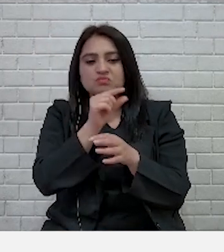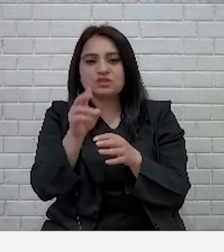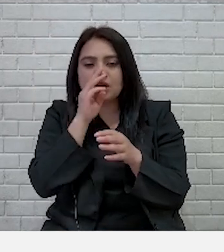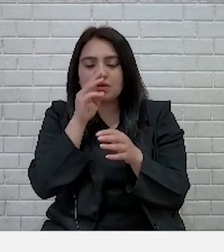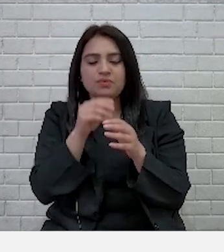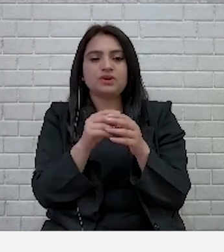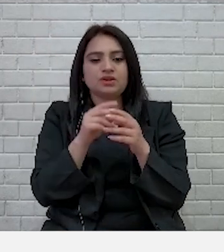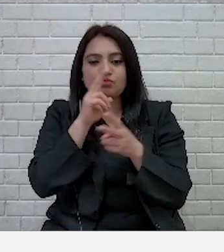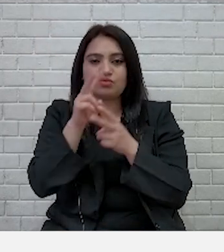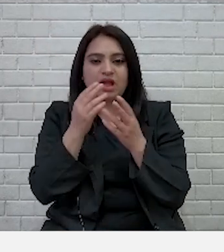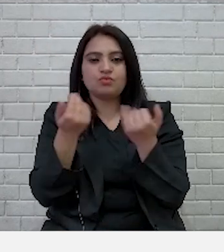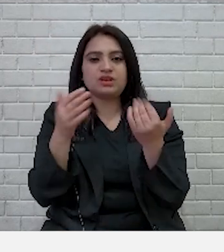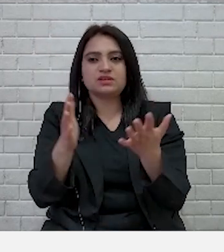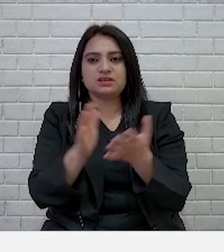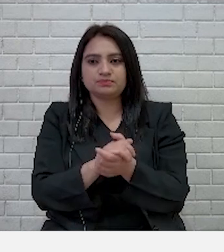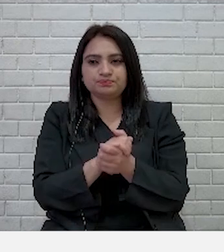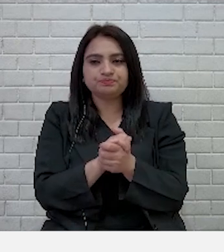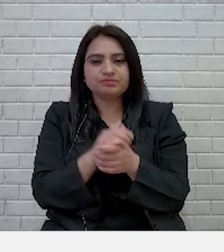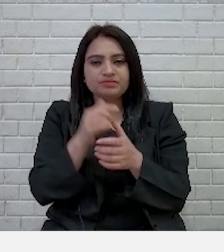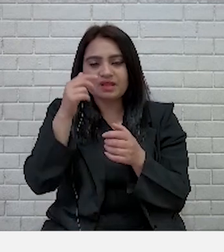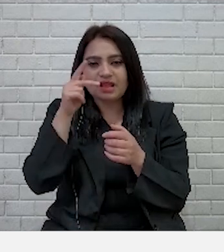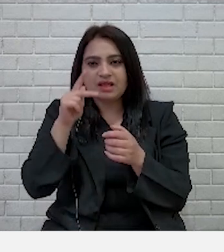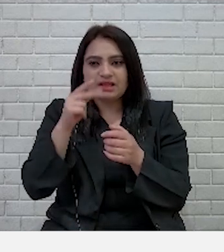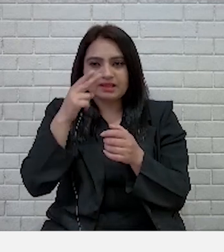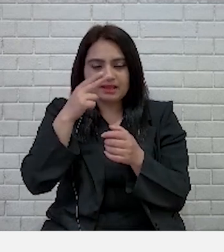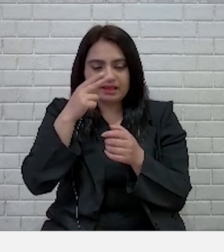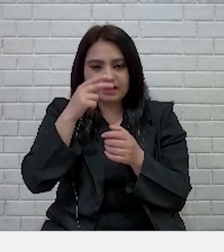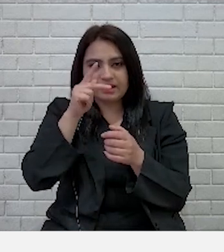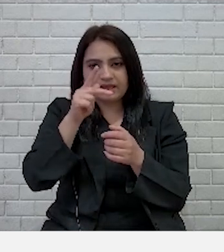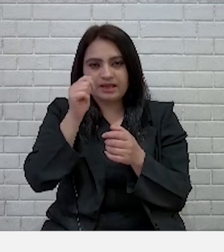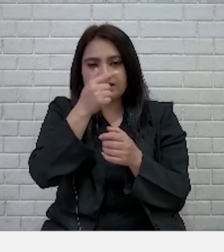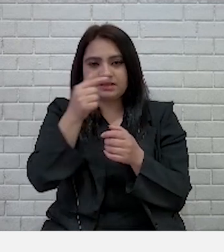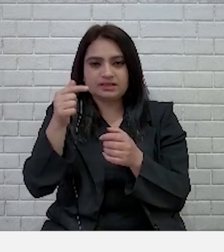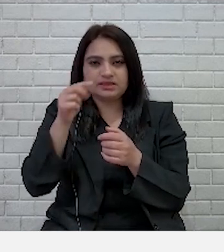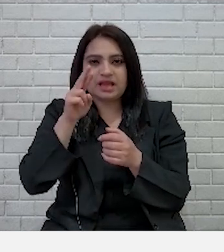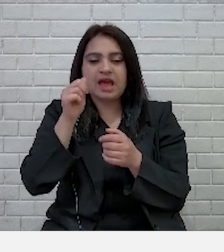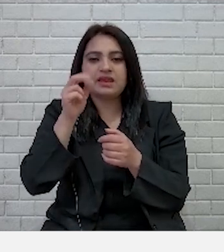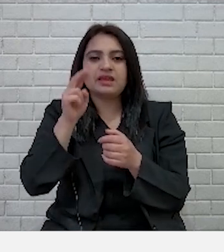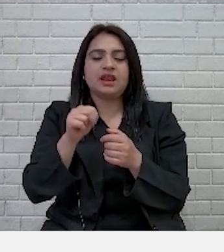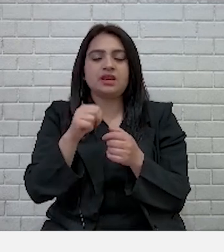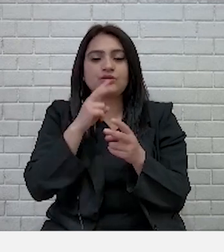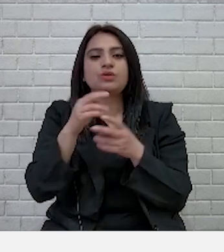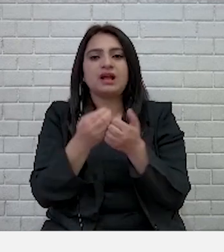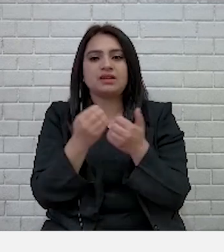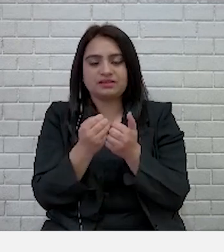forms by helping the women to put forward their upcycling techniques of clothes